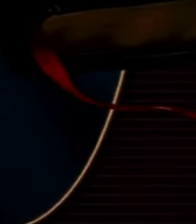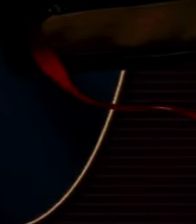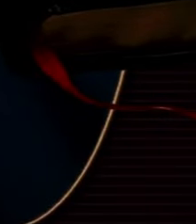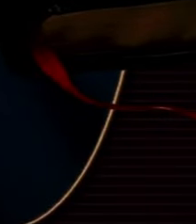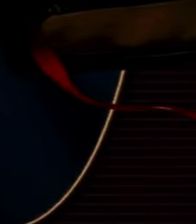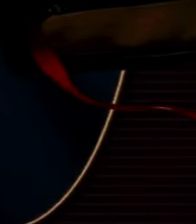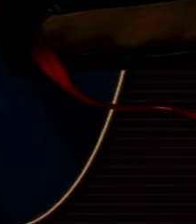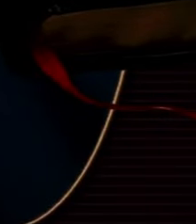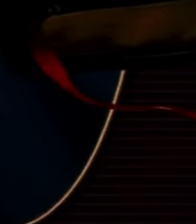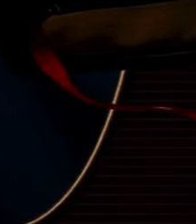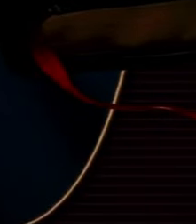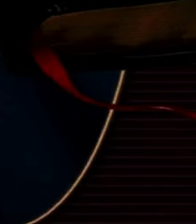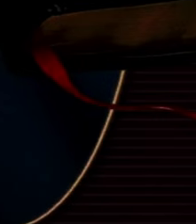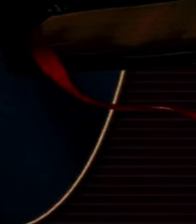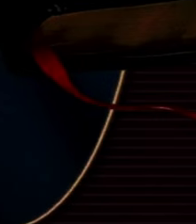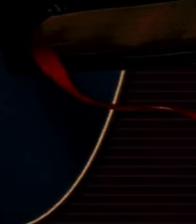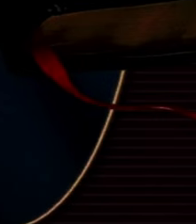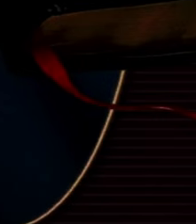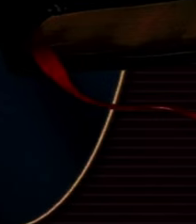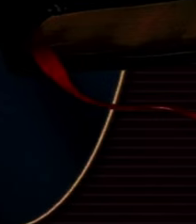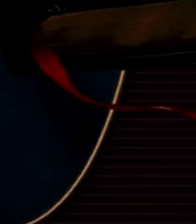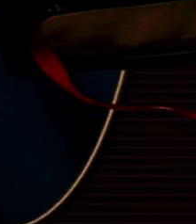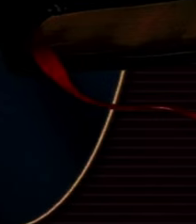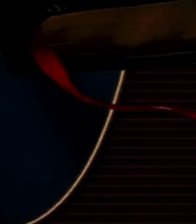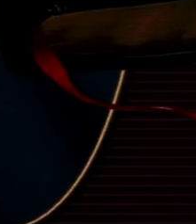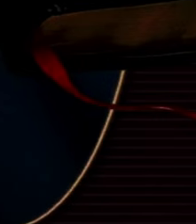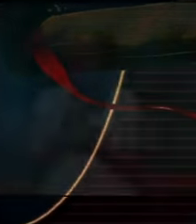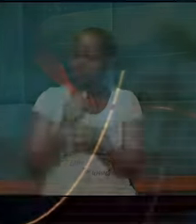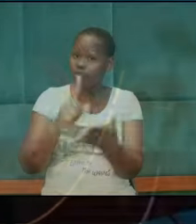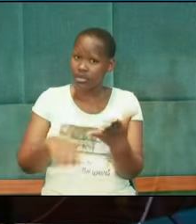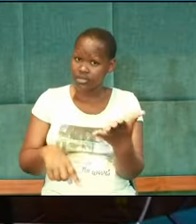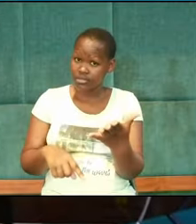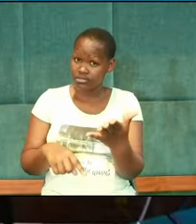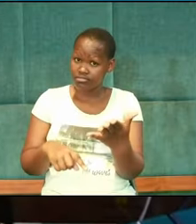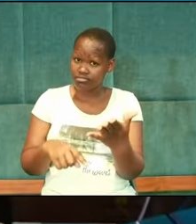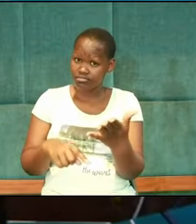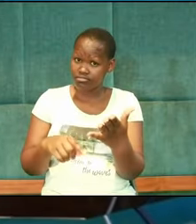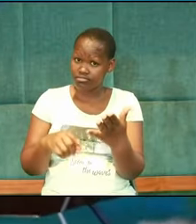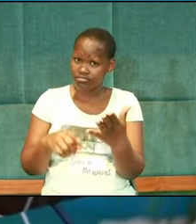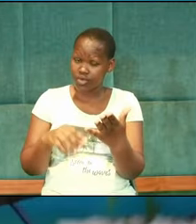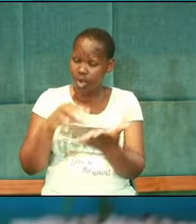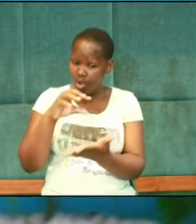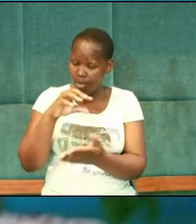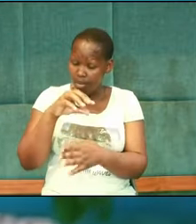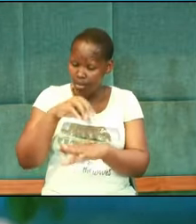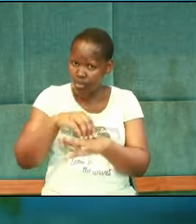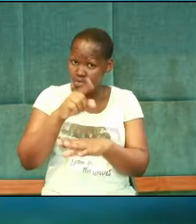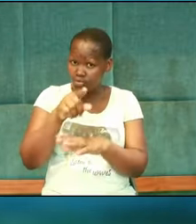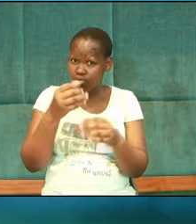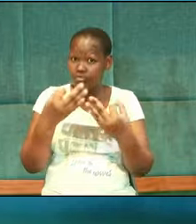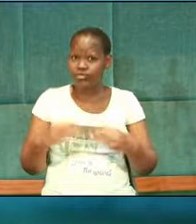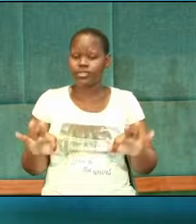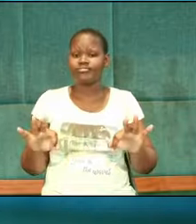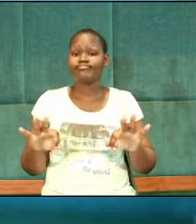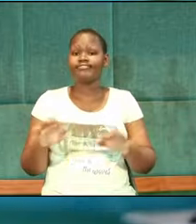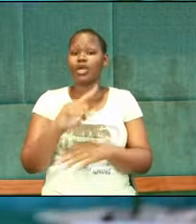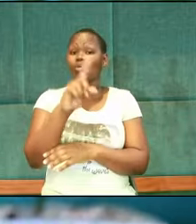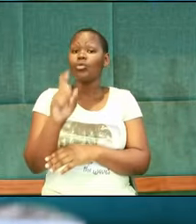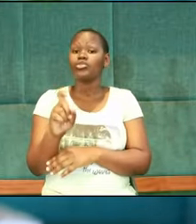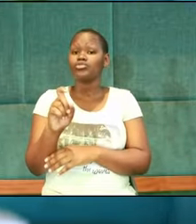the truth. And the truth does what? Shall set you free. Question. What is our